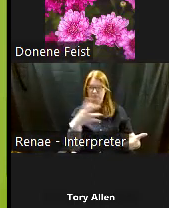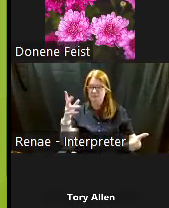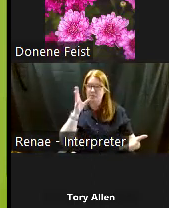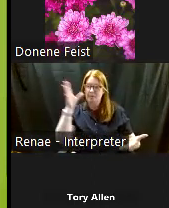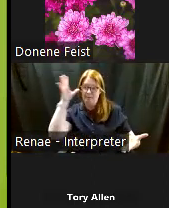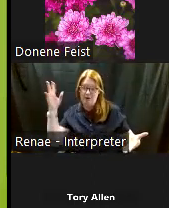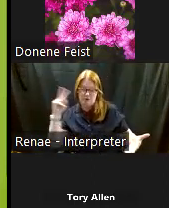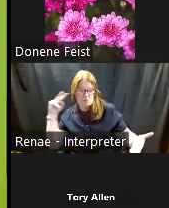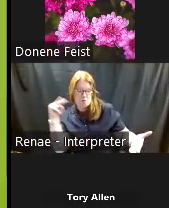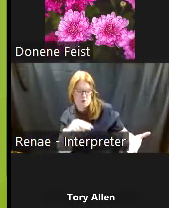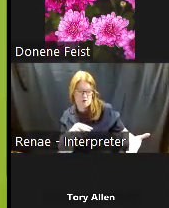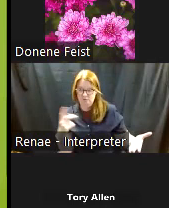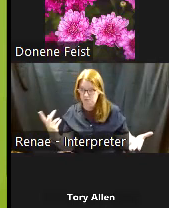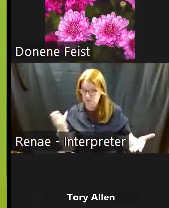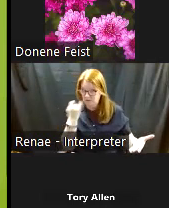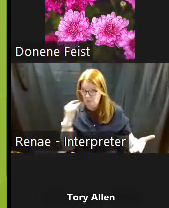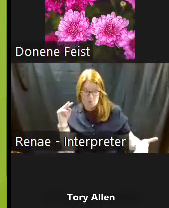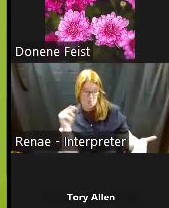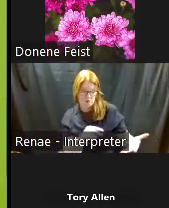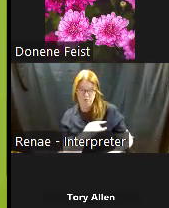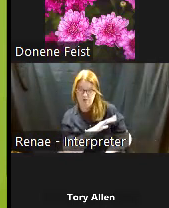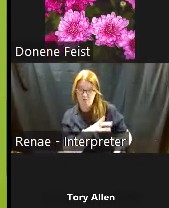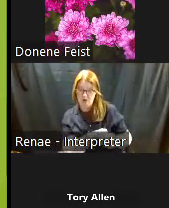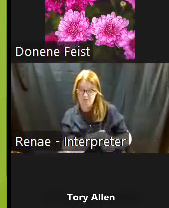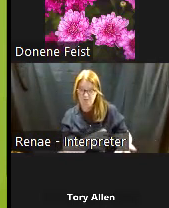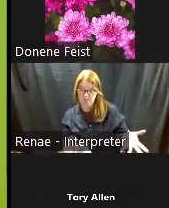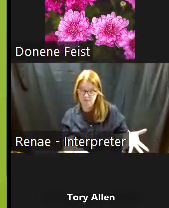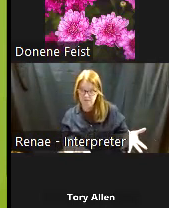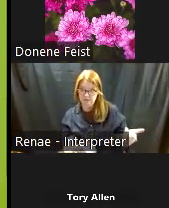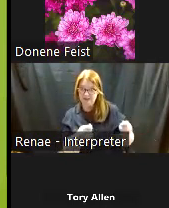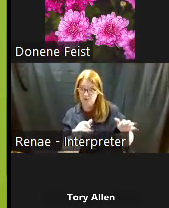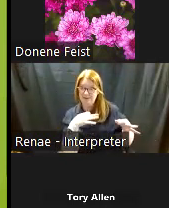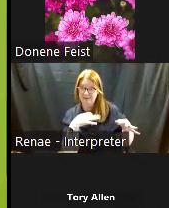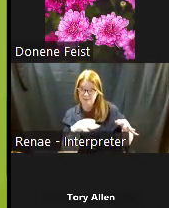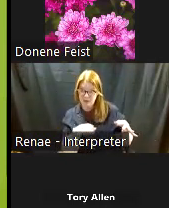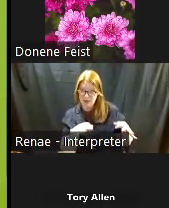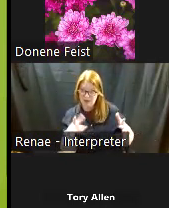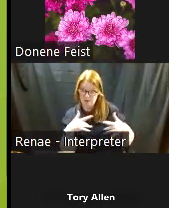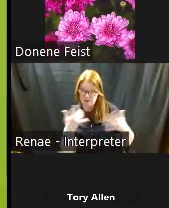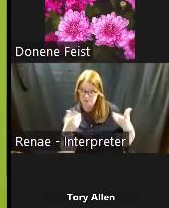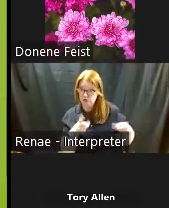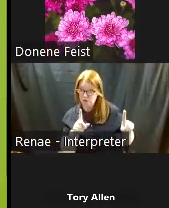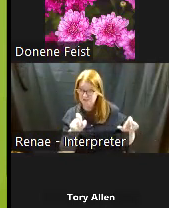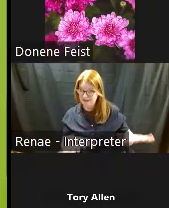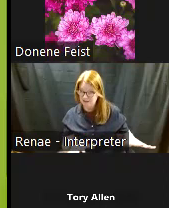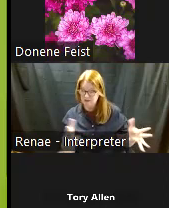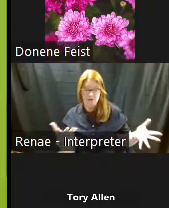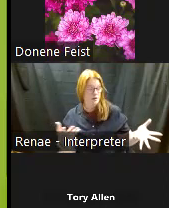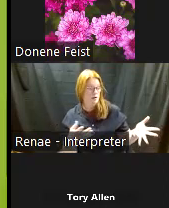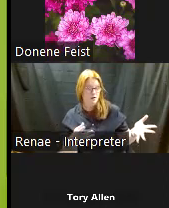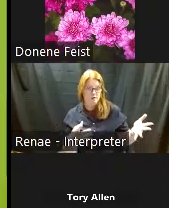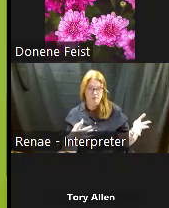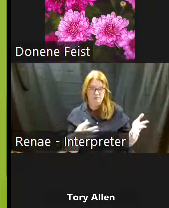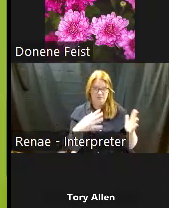I'm gauging that they want to watch and want to be involved, I'm trying to explain what we're doing while we're doing the testing. So the kind